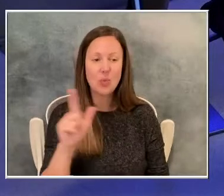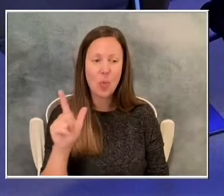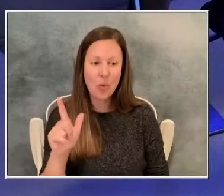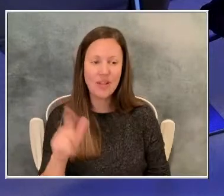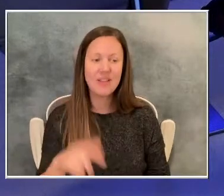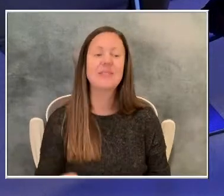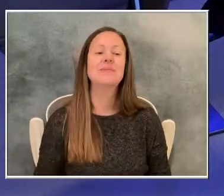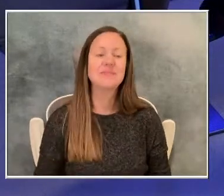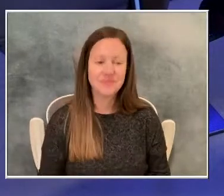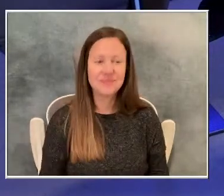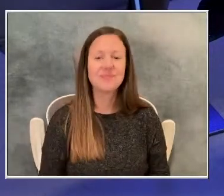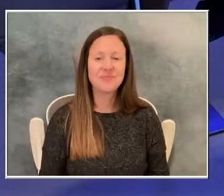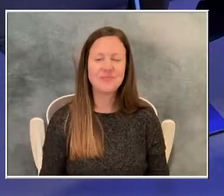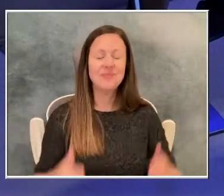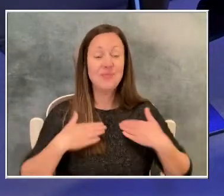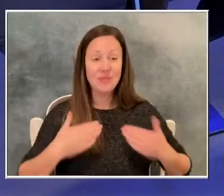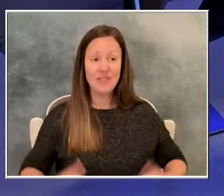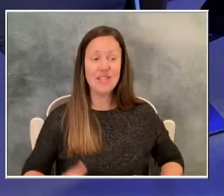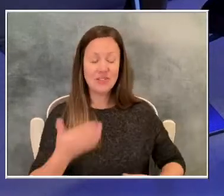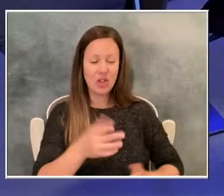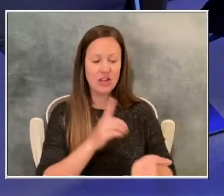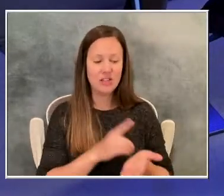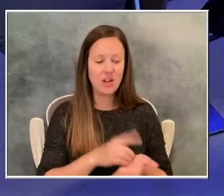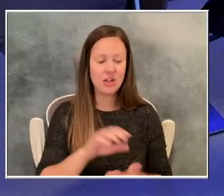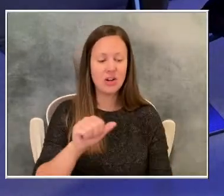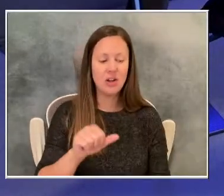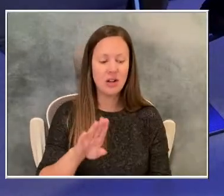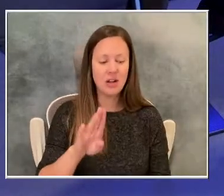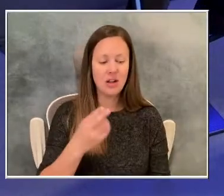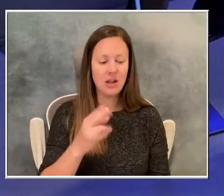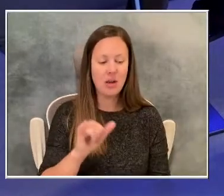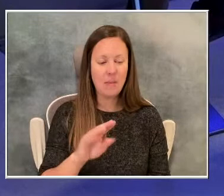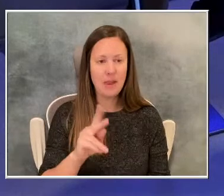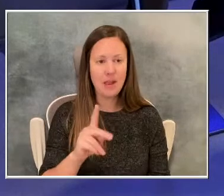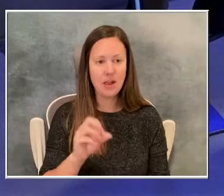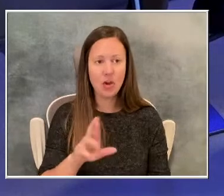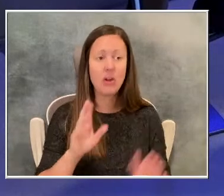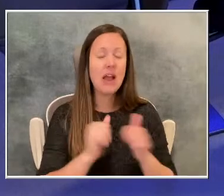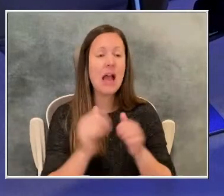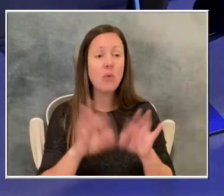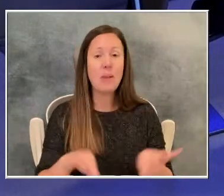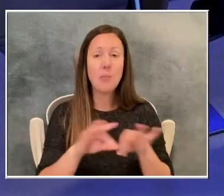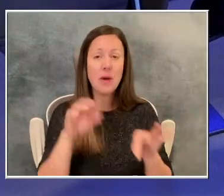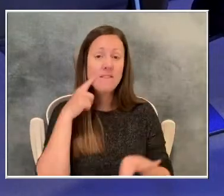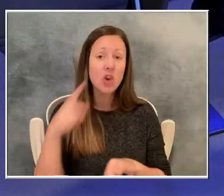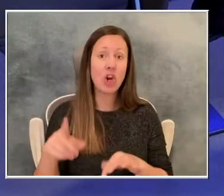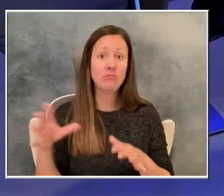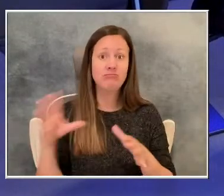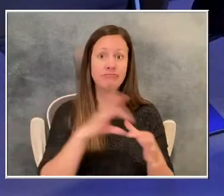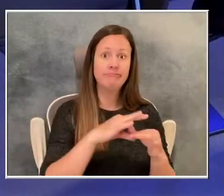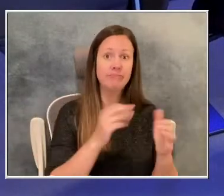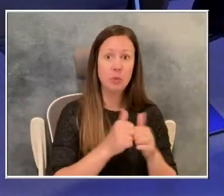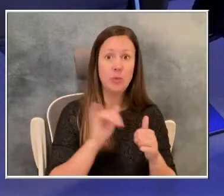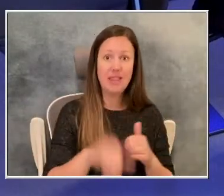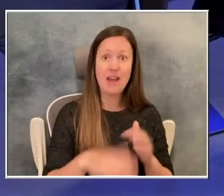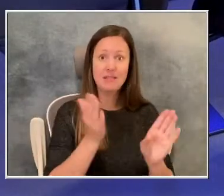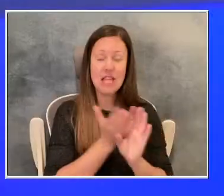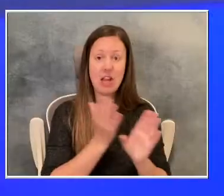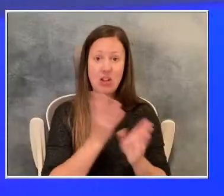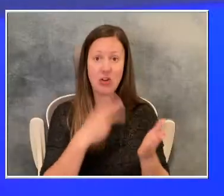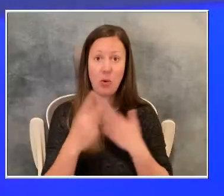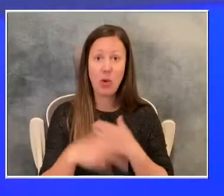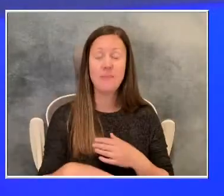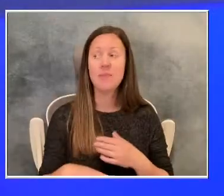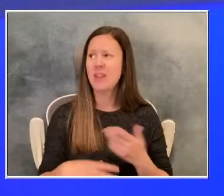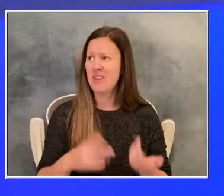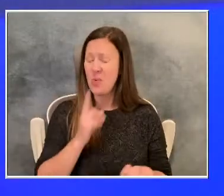How important, though, is it to make sure that Pam is connecting to someone in our oncopsychology program like Dr. Monks? It's extremely important.